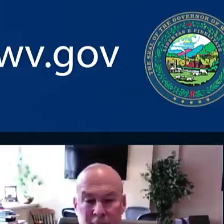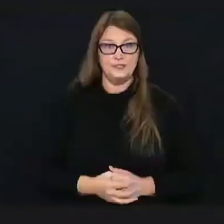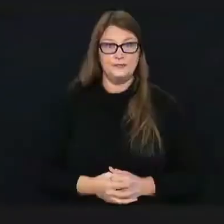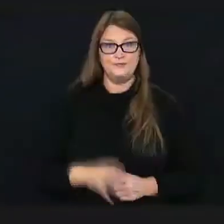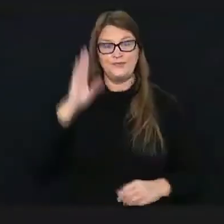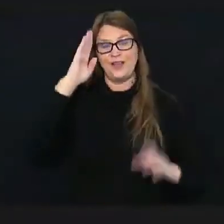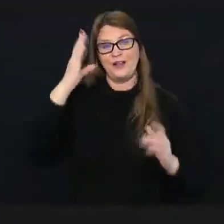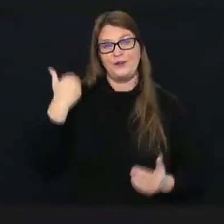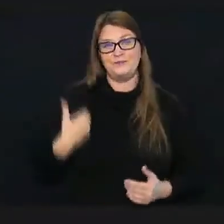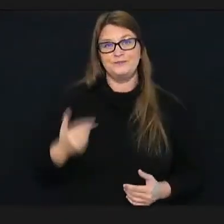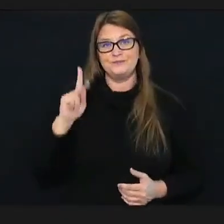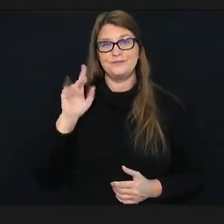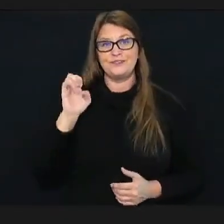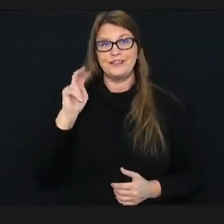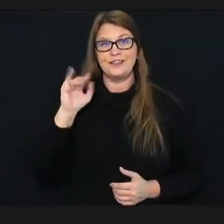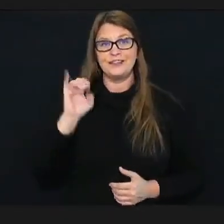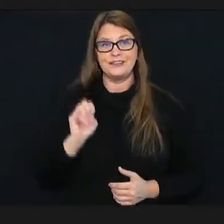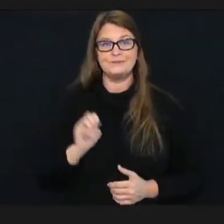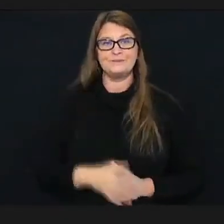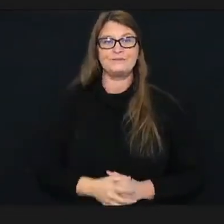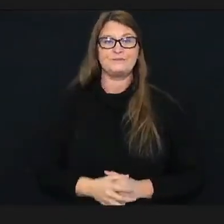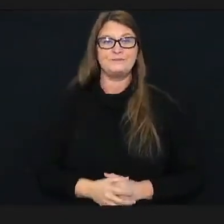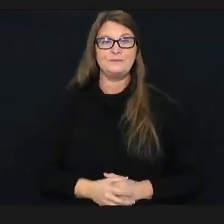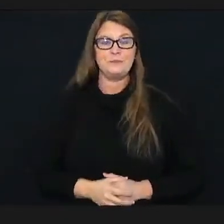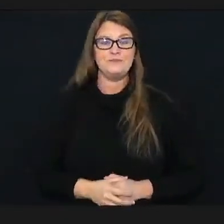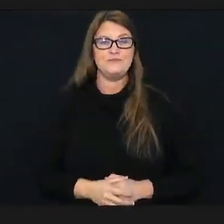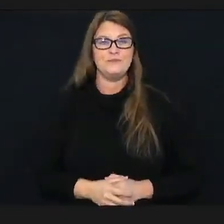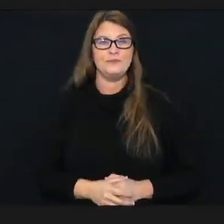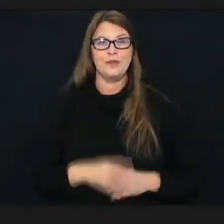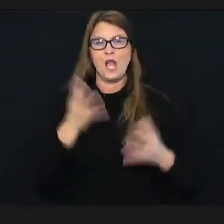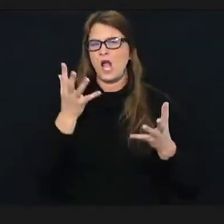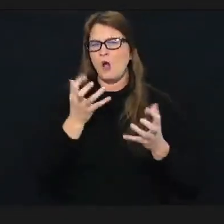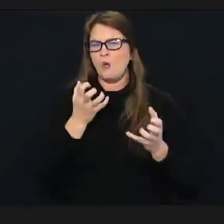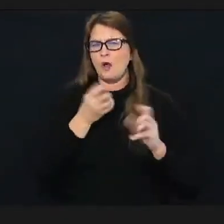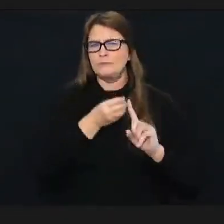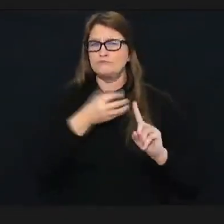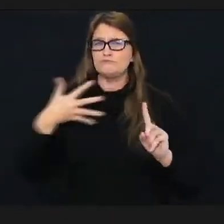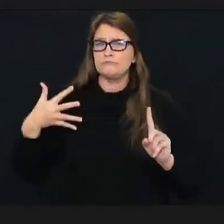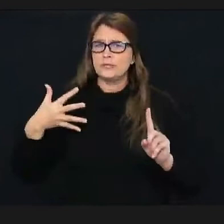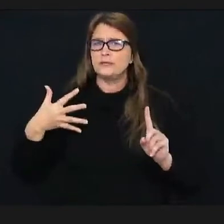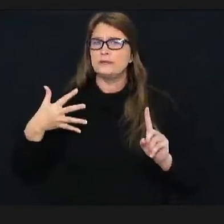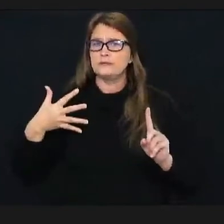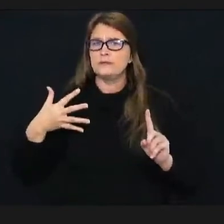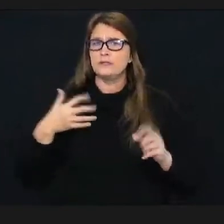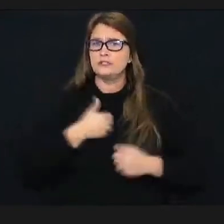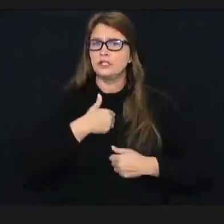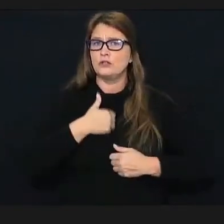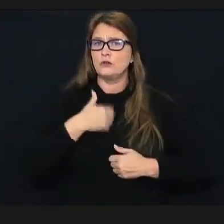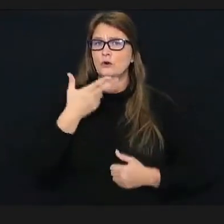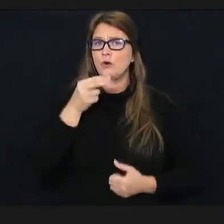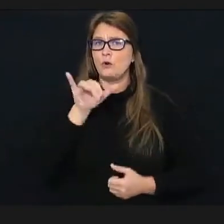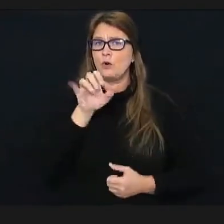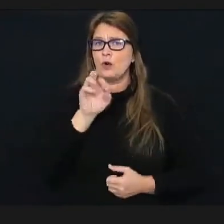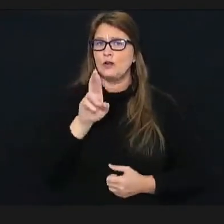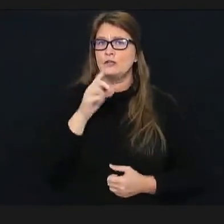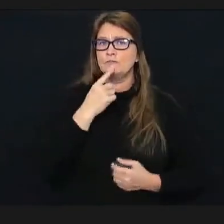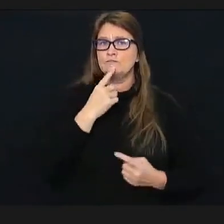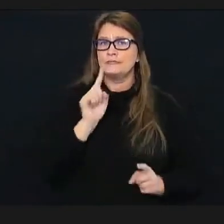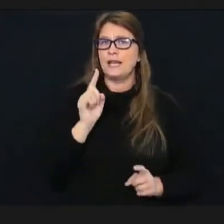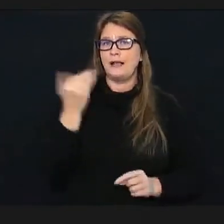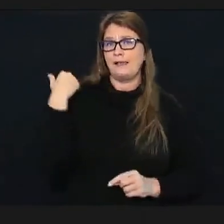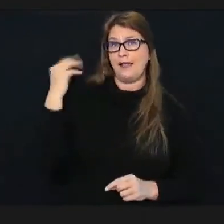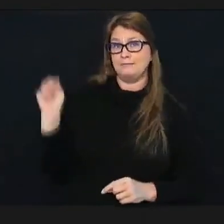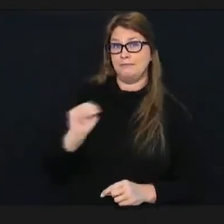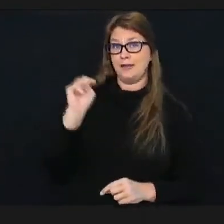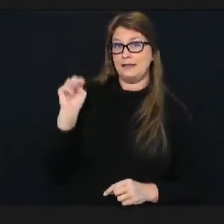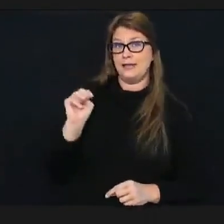Hi, this is Kenny Bass with Channel 8 and Fox 11. Thanks for taking the question. I want to expand on what General Hoyer said Monday